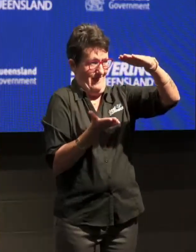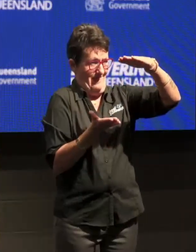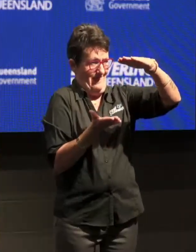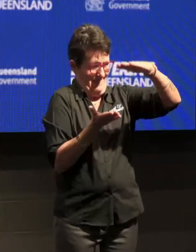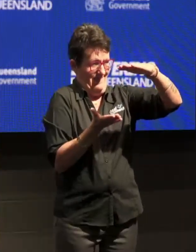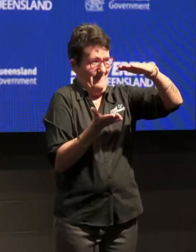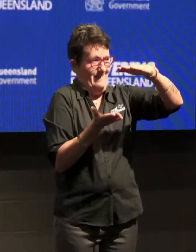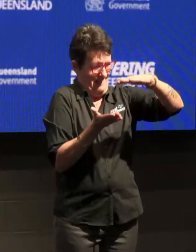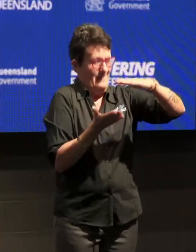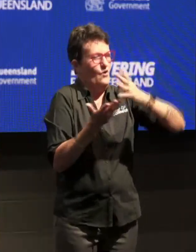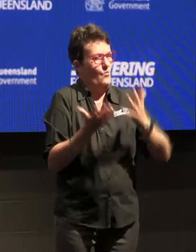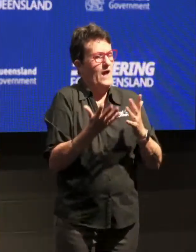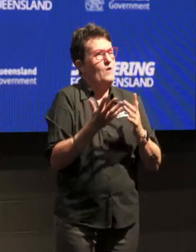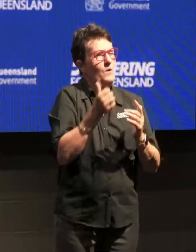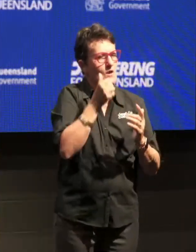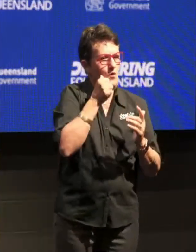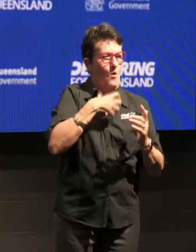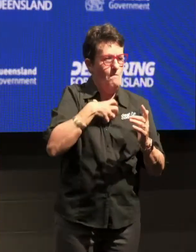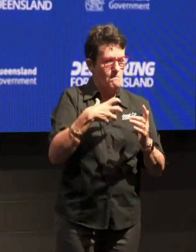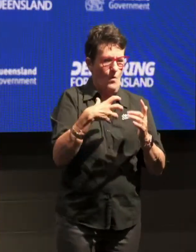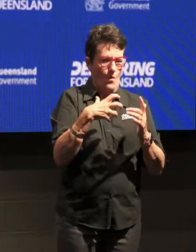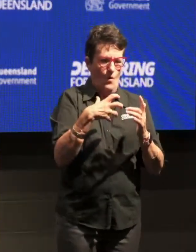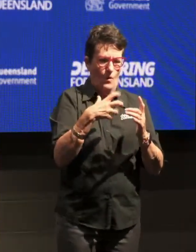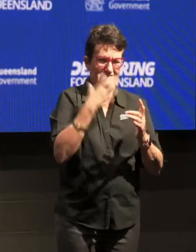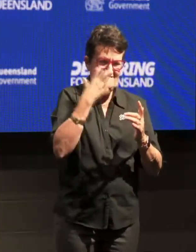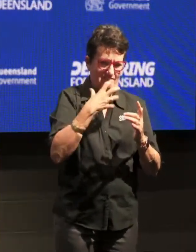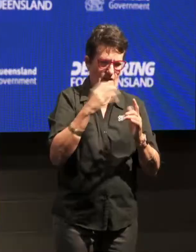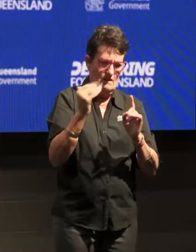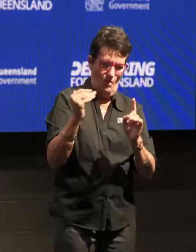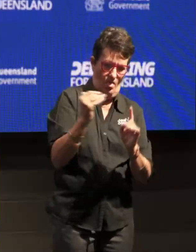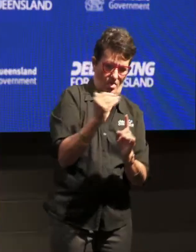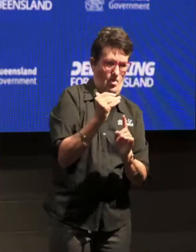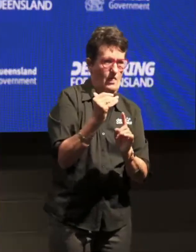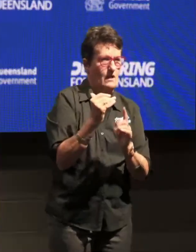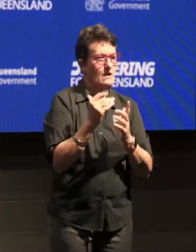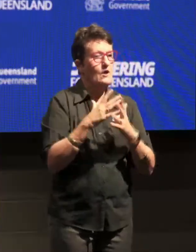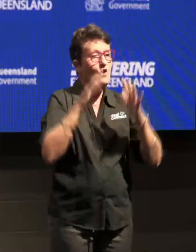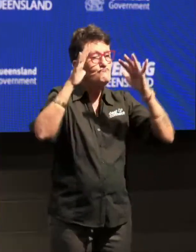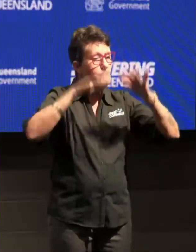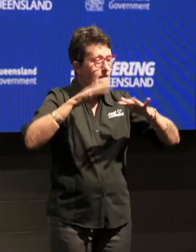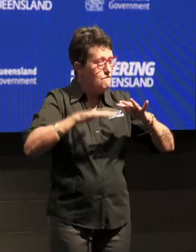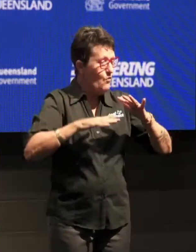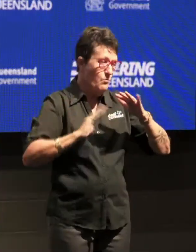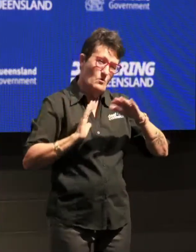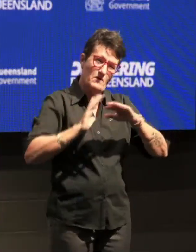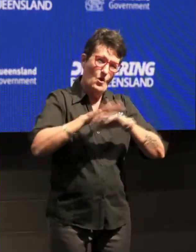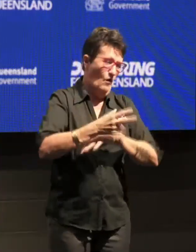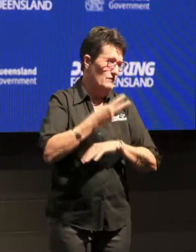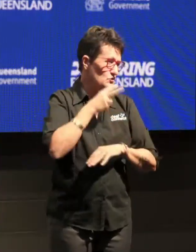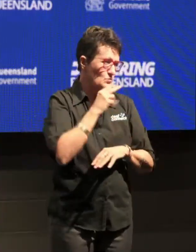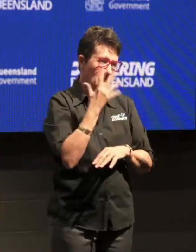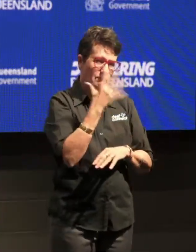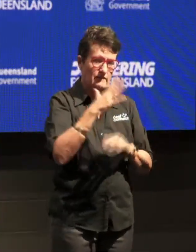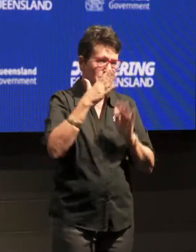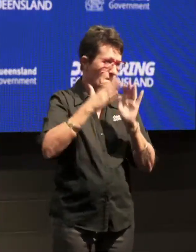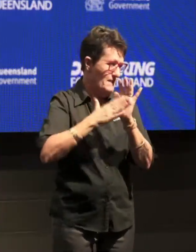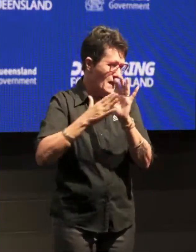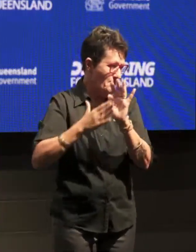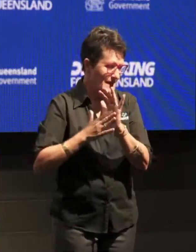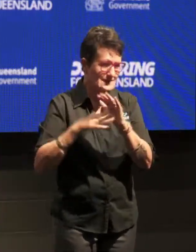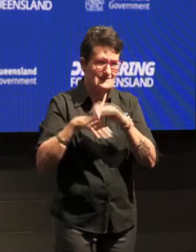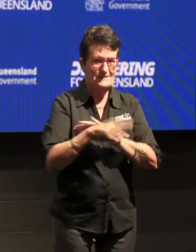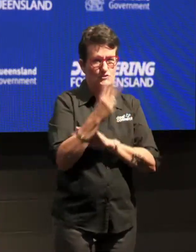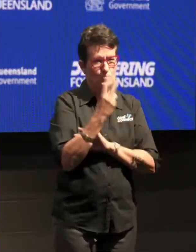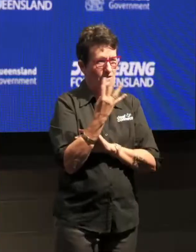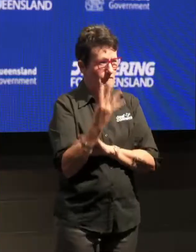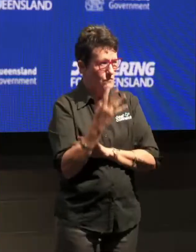where the system is moving and where the rainfall is expected. Rainfall totals in excess of 250 millimetres in 24